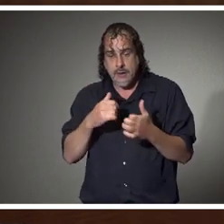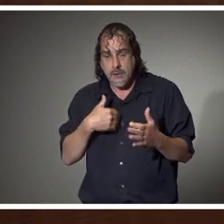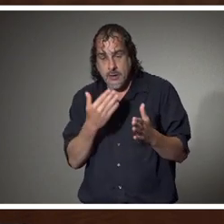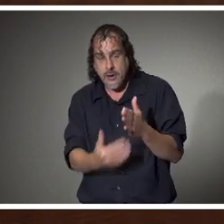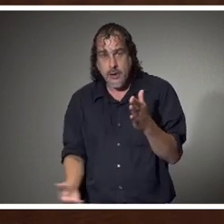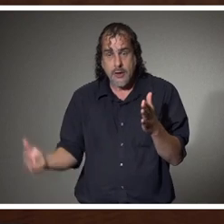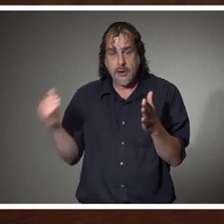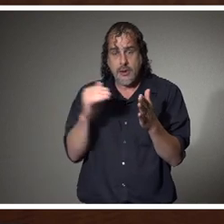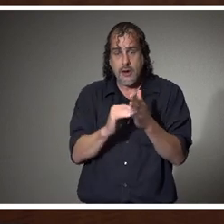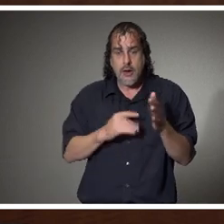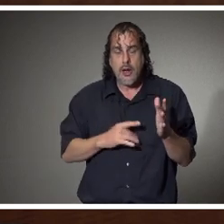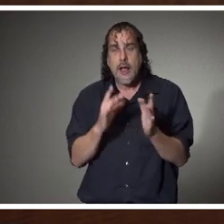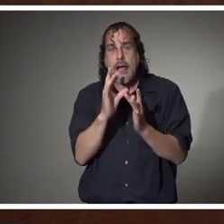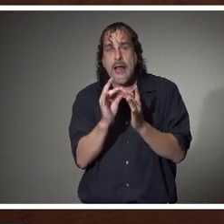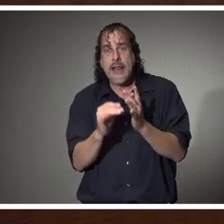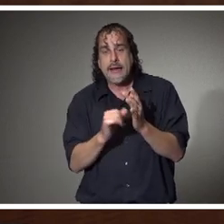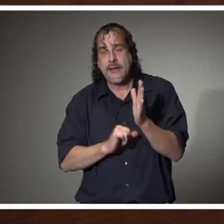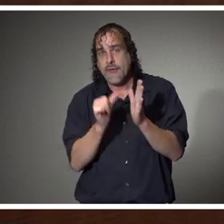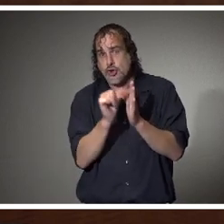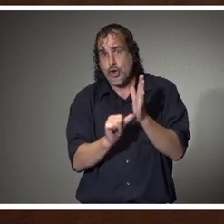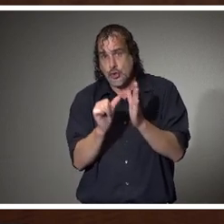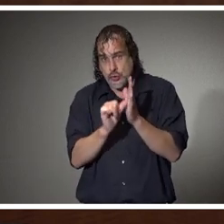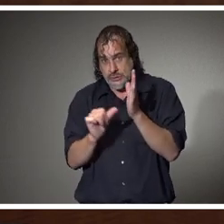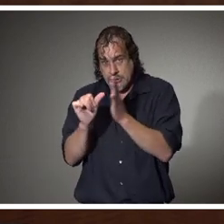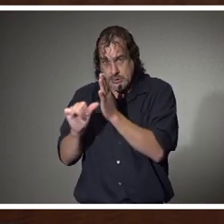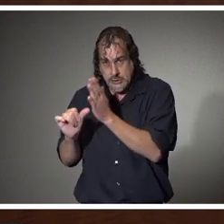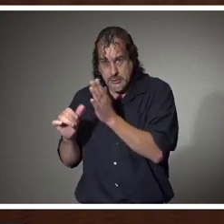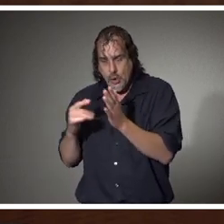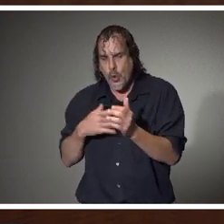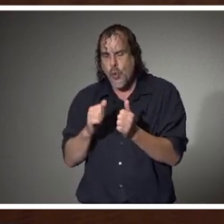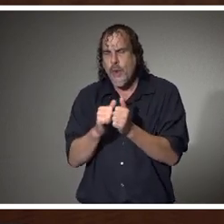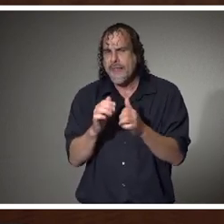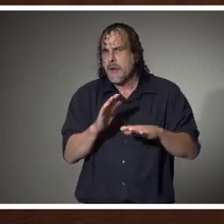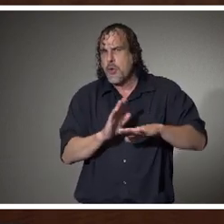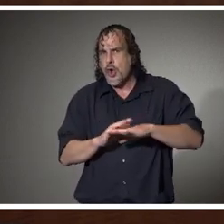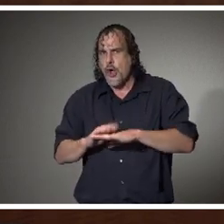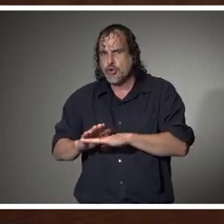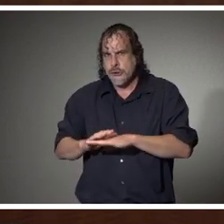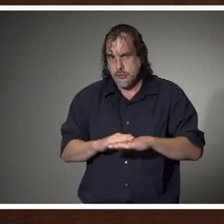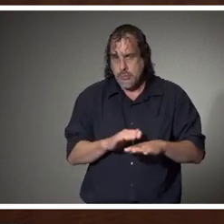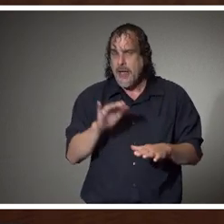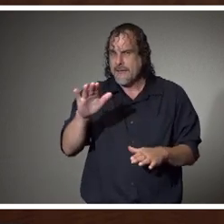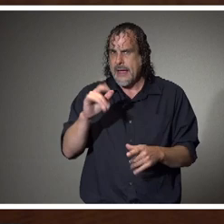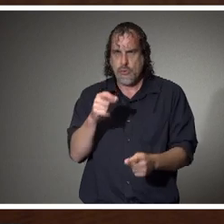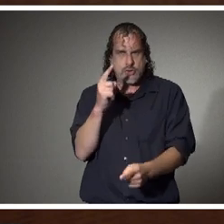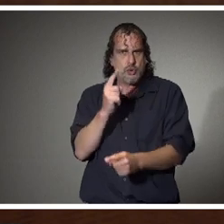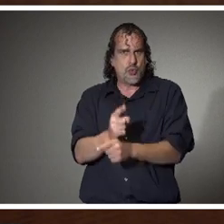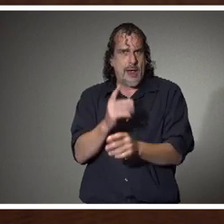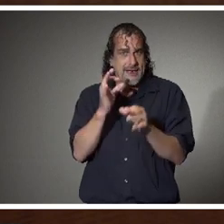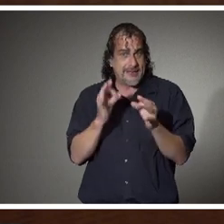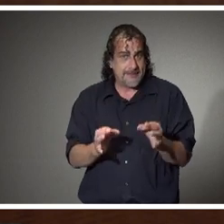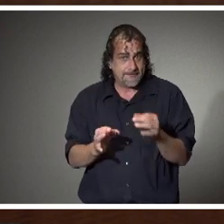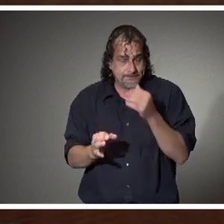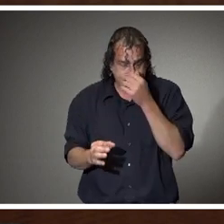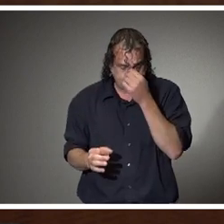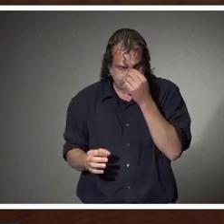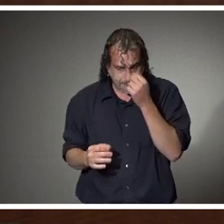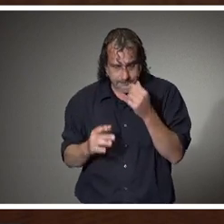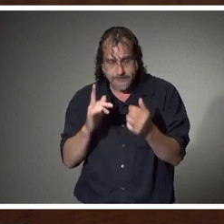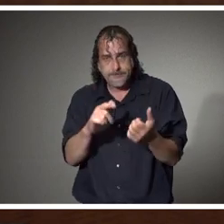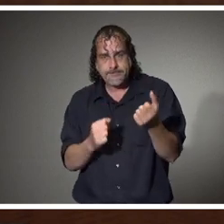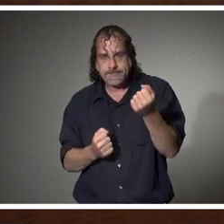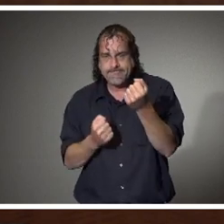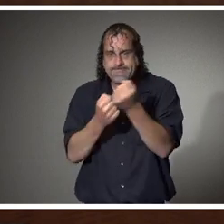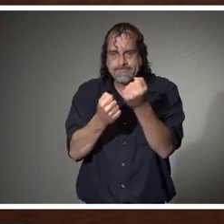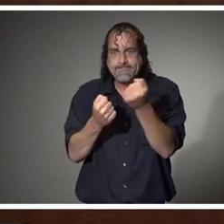of elective medical procedures with precautions. This was the right call, Governor, and will be a boost to our